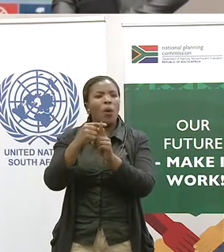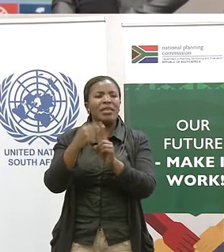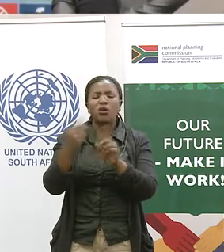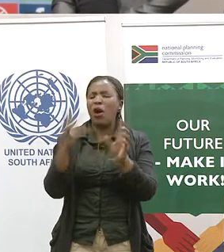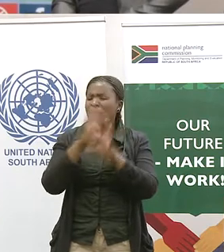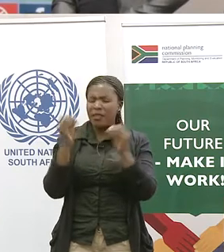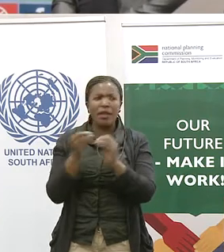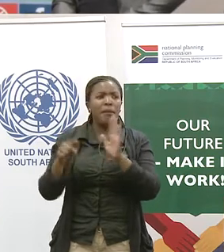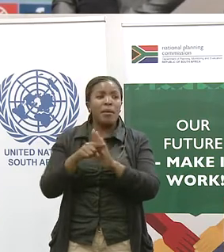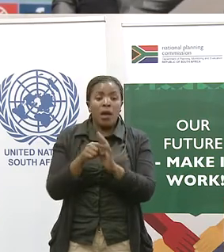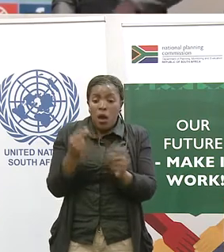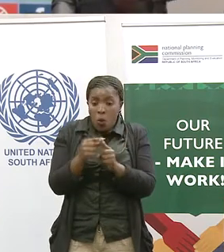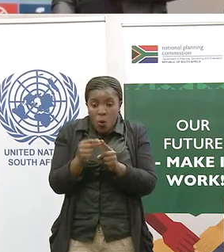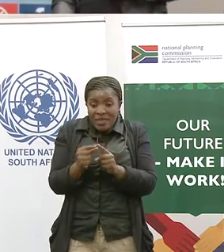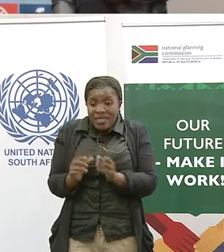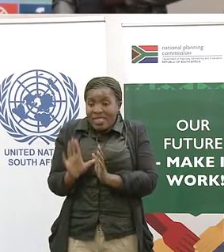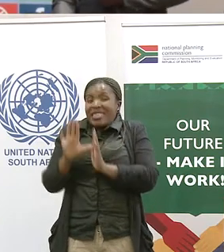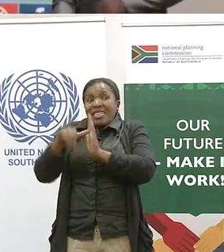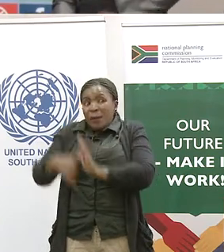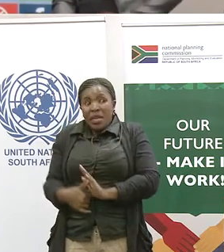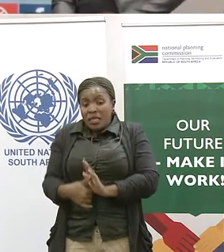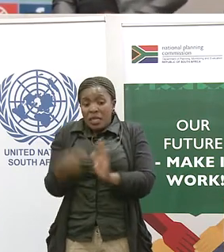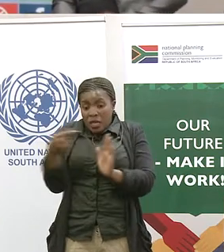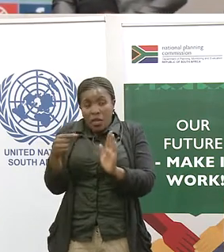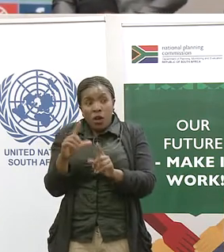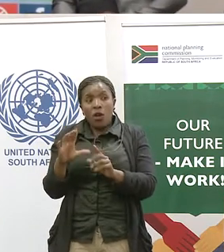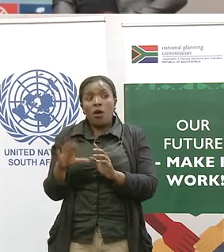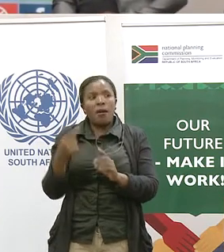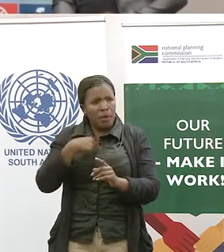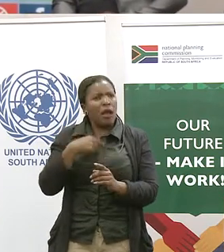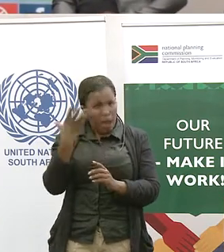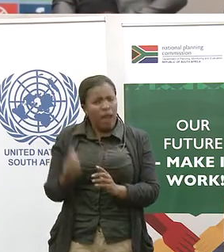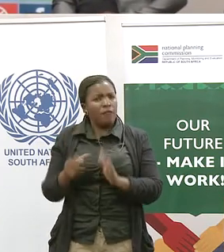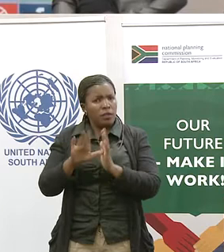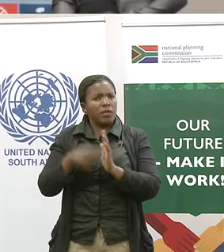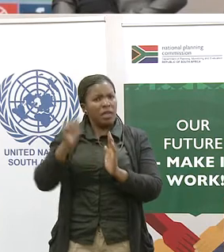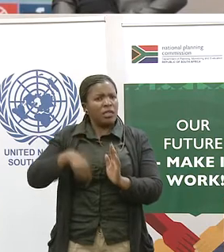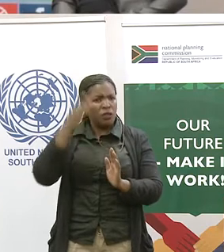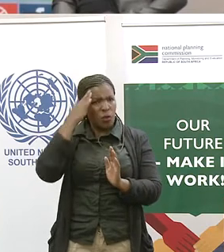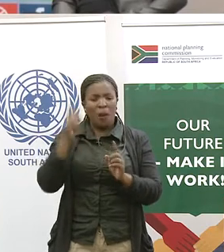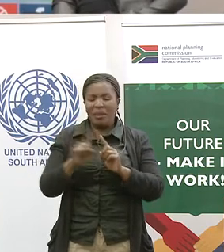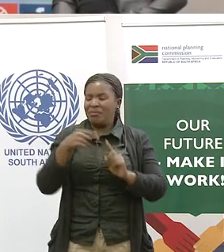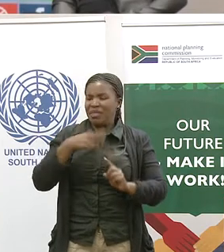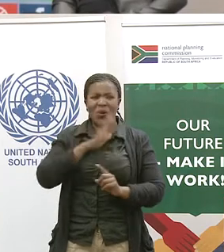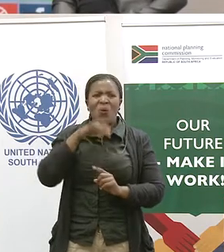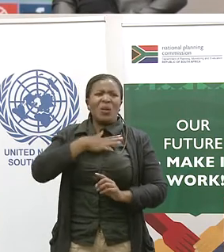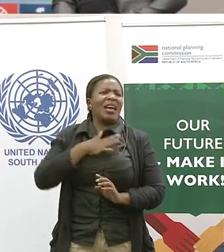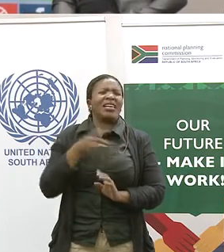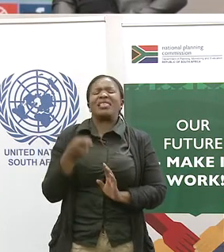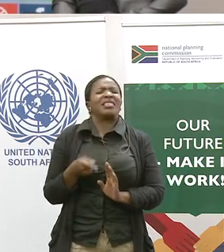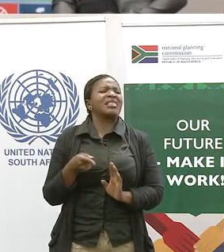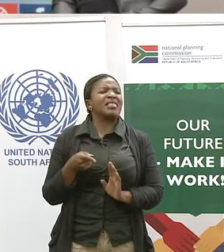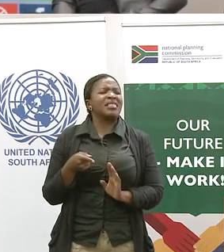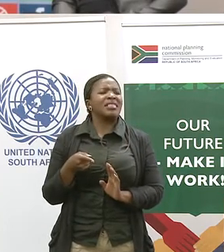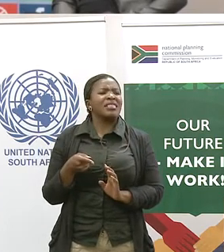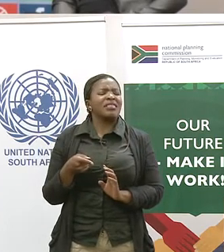be associated with. And I know I have a disability and I'm visually impaired, but ask a lot of people with disabilities who are struggling, they